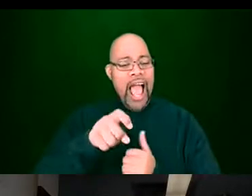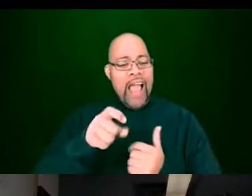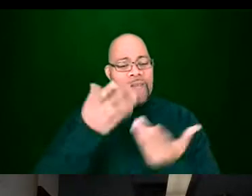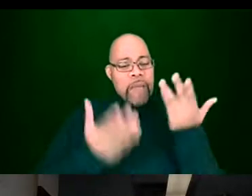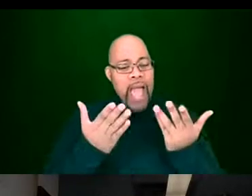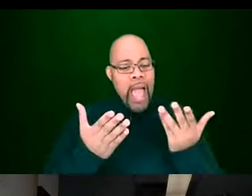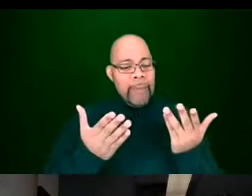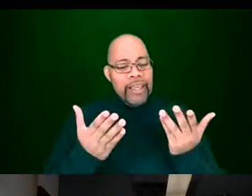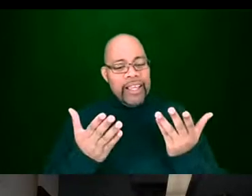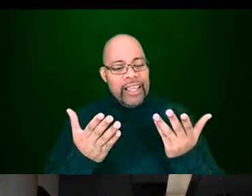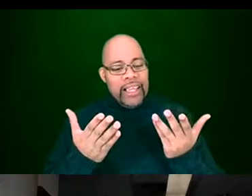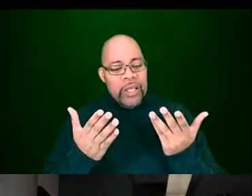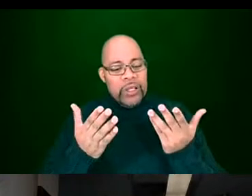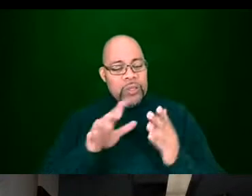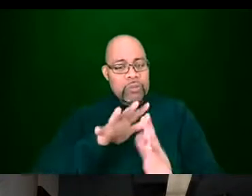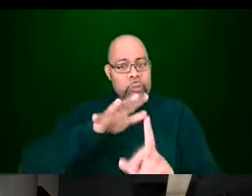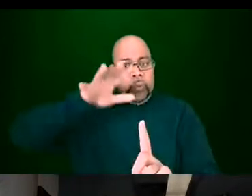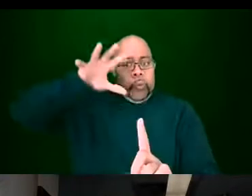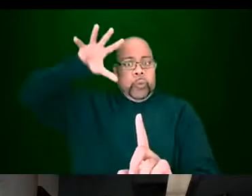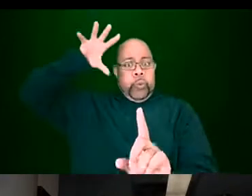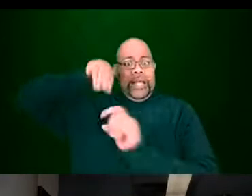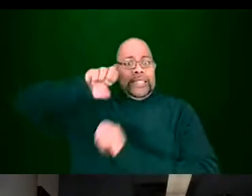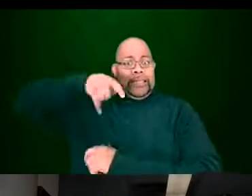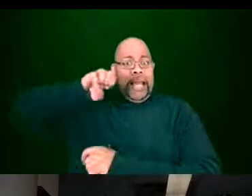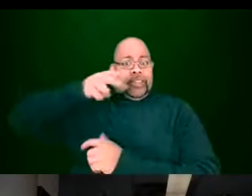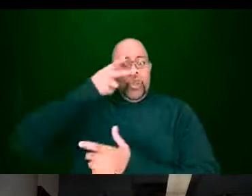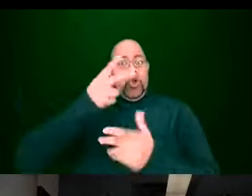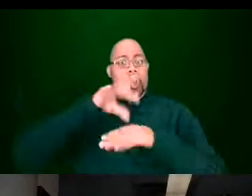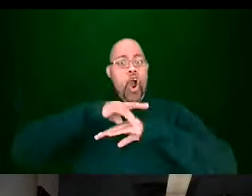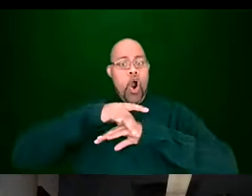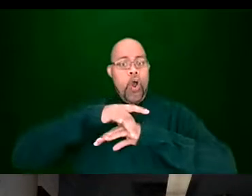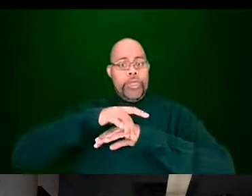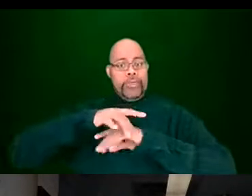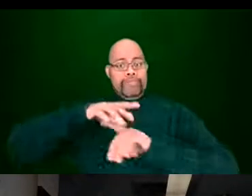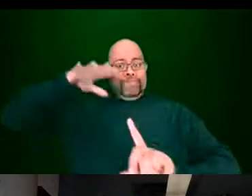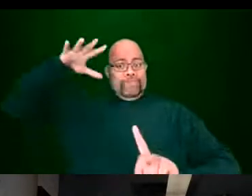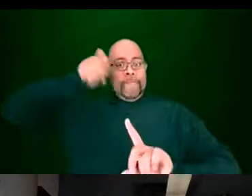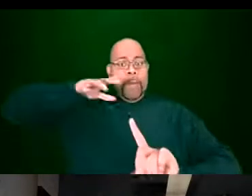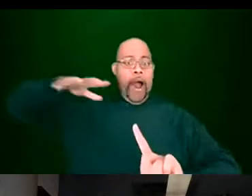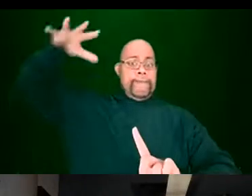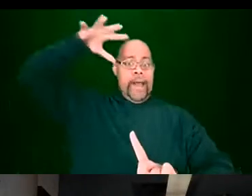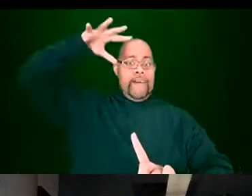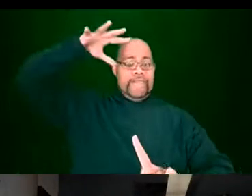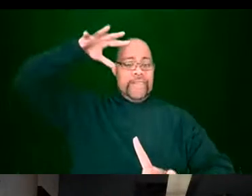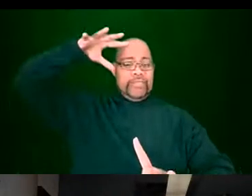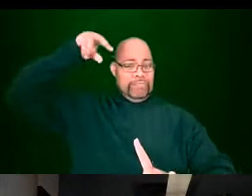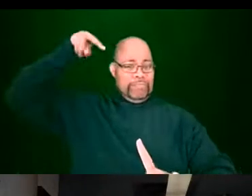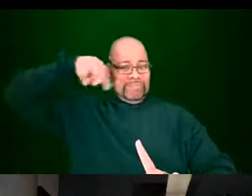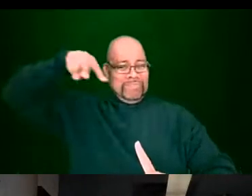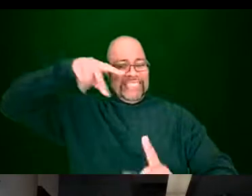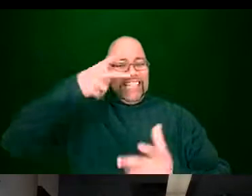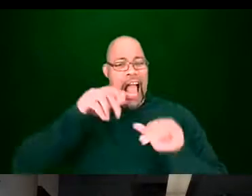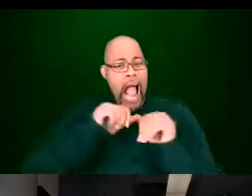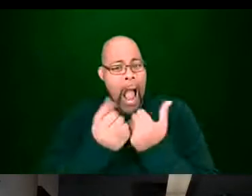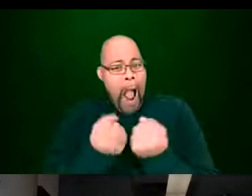maybe, zoom out and go into space and look at planet Earth from above and try and see, well,